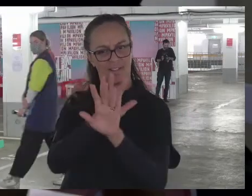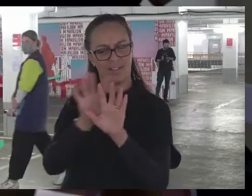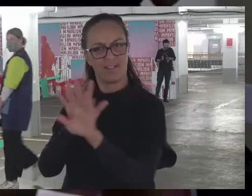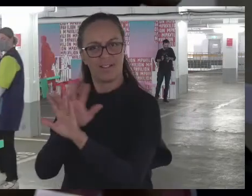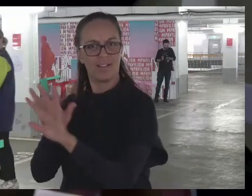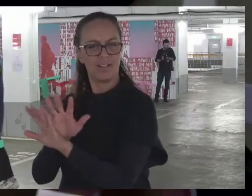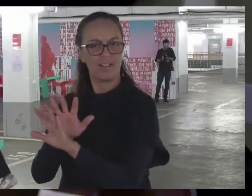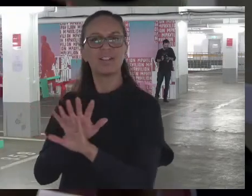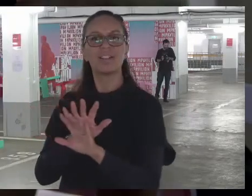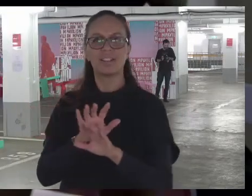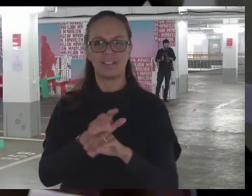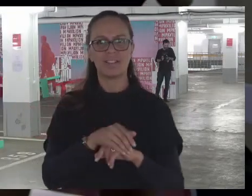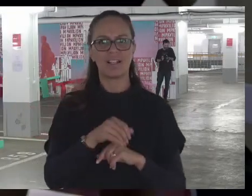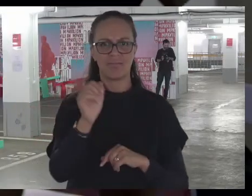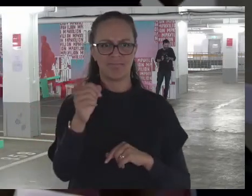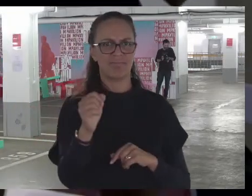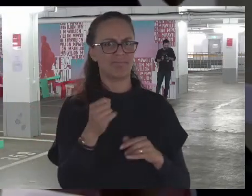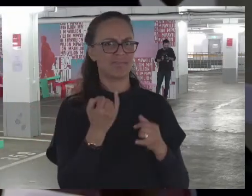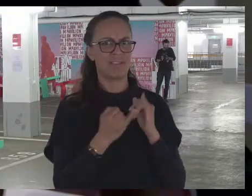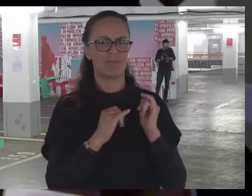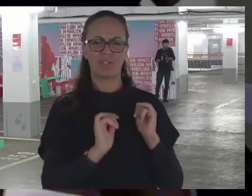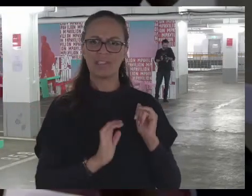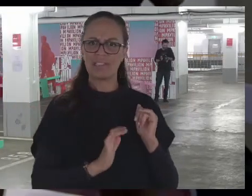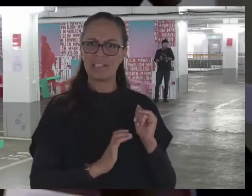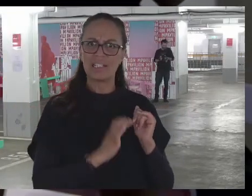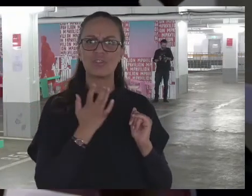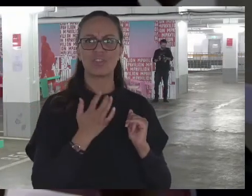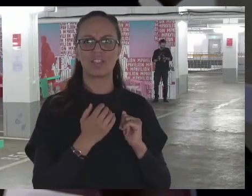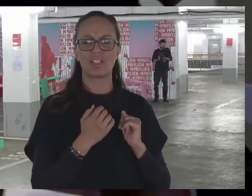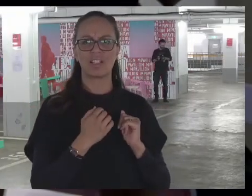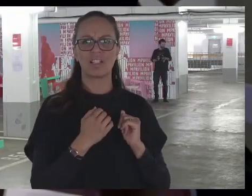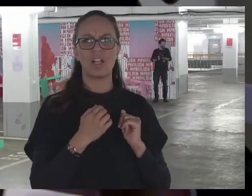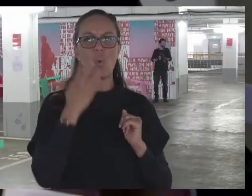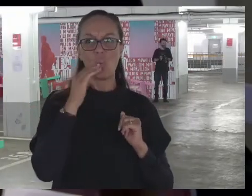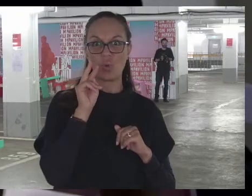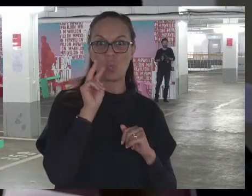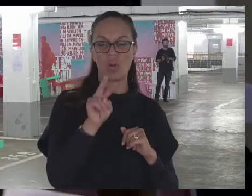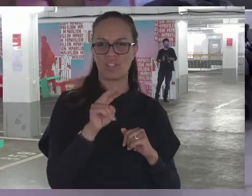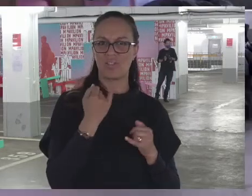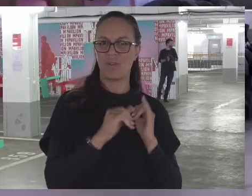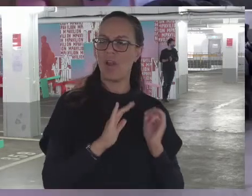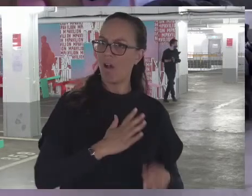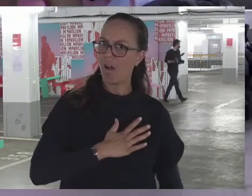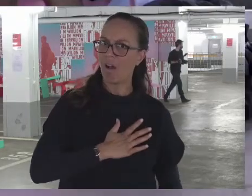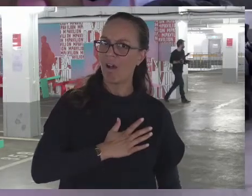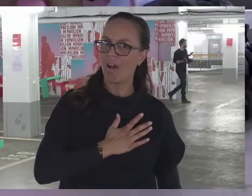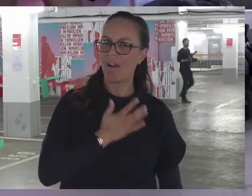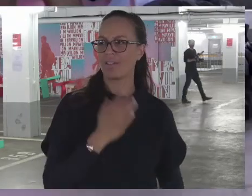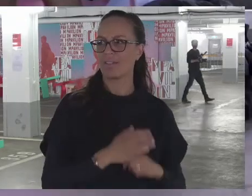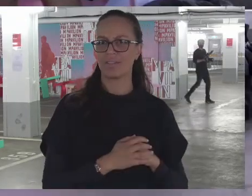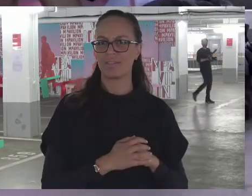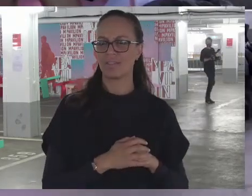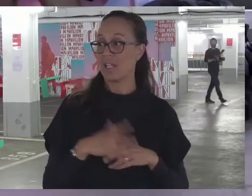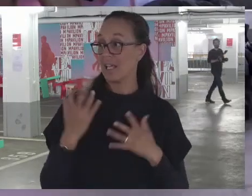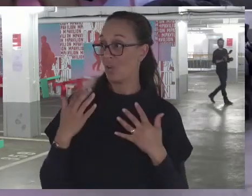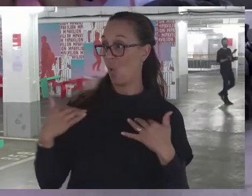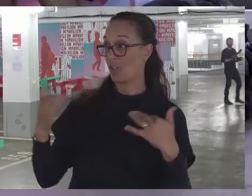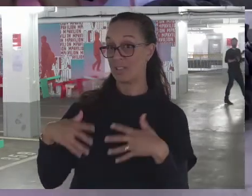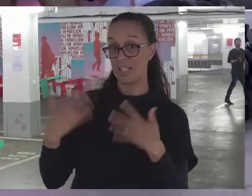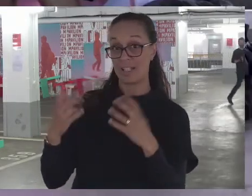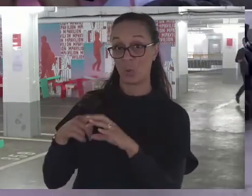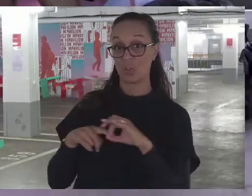nuanced, rich project that takes, that really rewards viewing. Do we have any questions from the